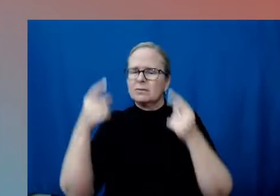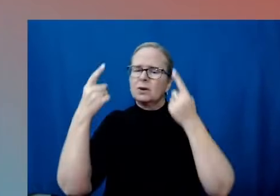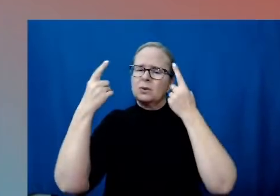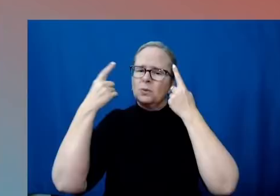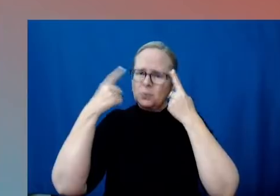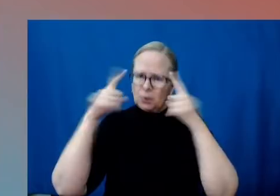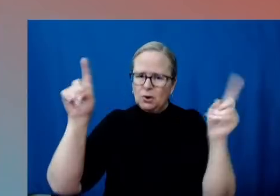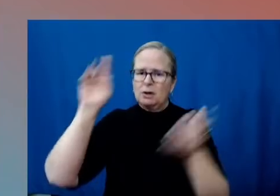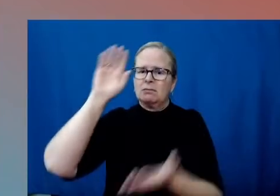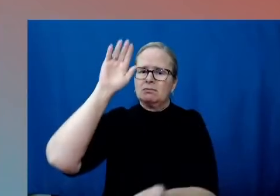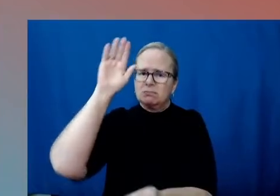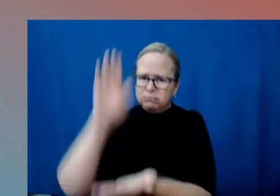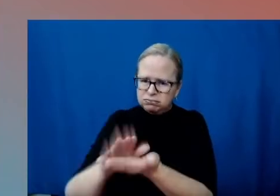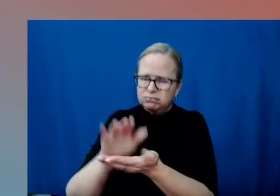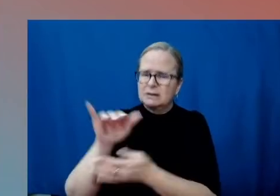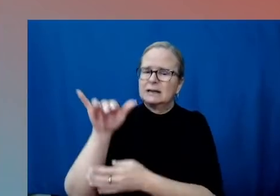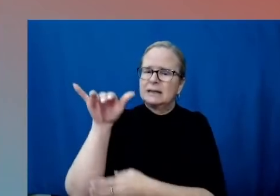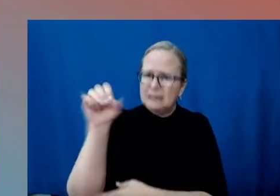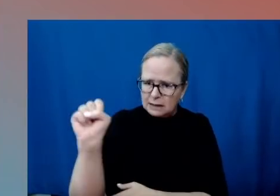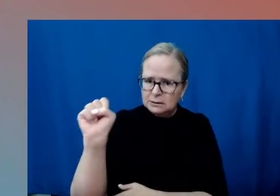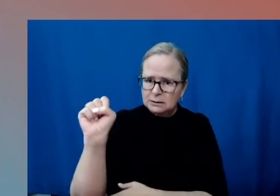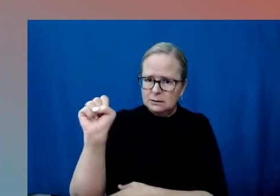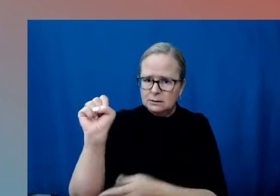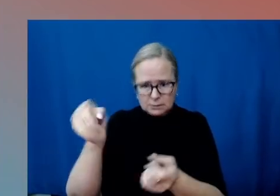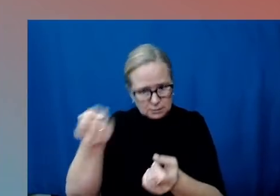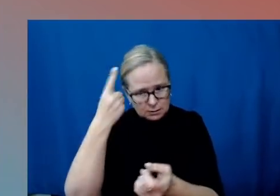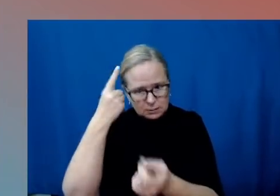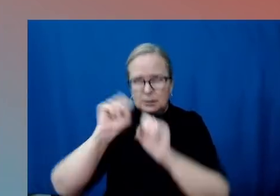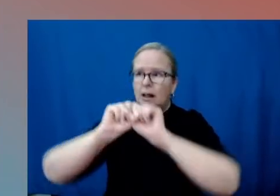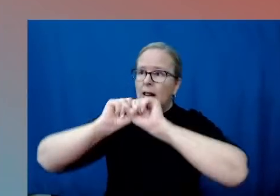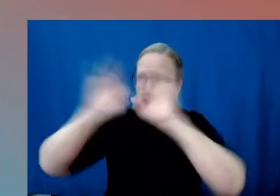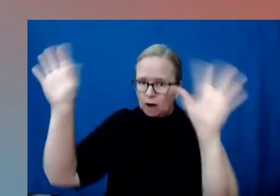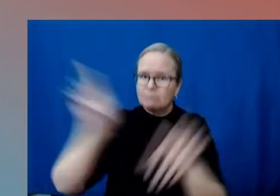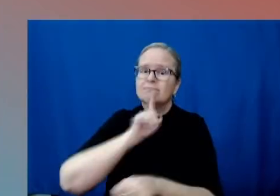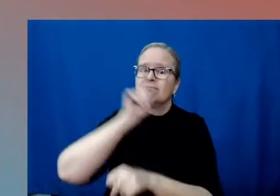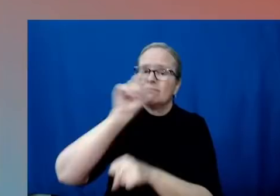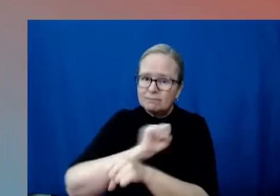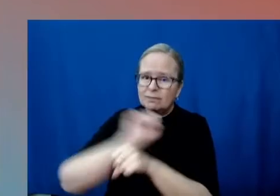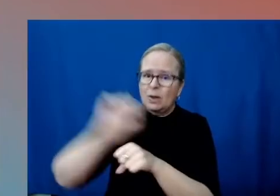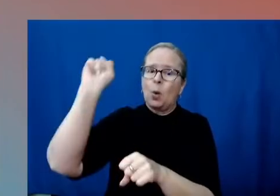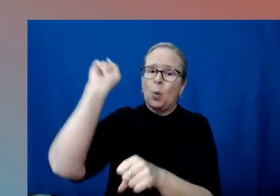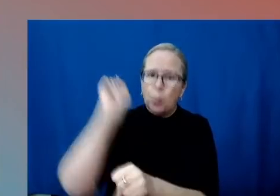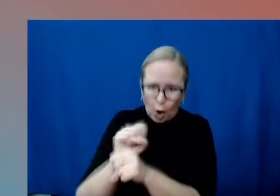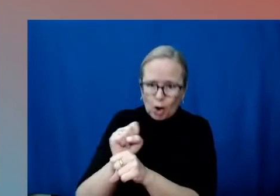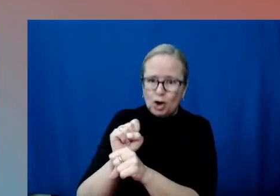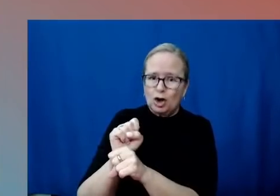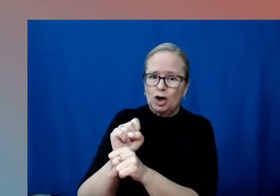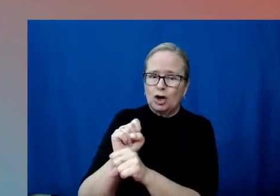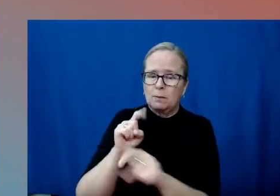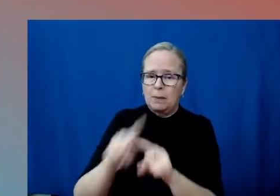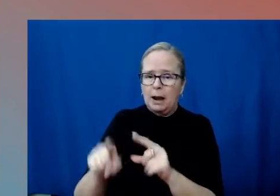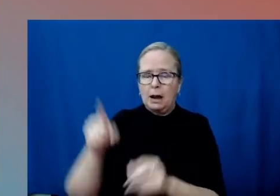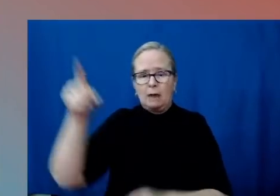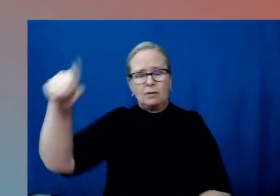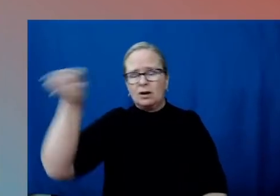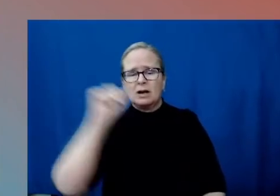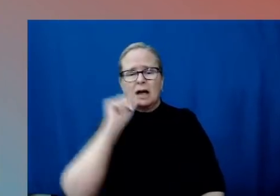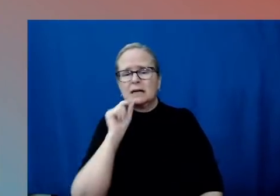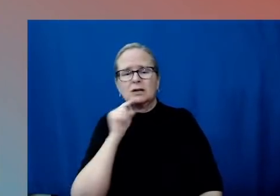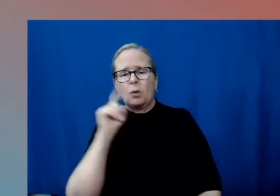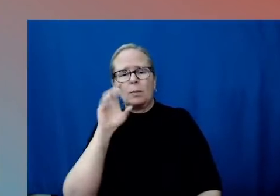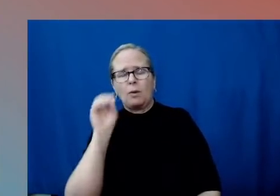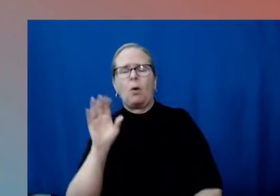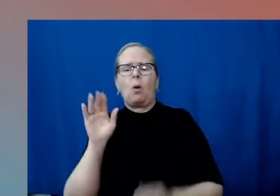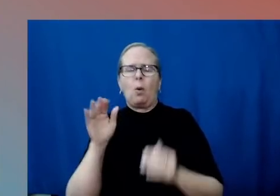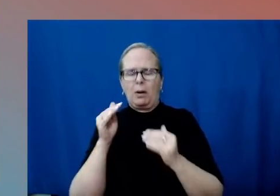So I want to be very clear to people that they do work, but if we do them in a half-hearted measure, or we take them